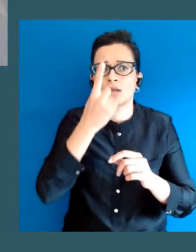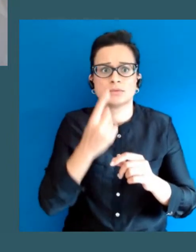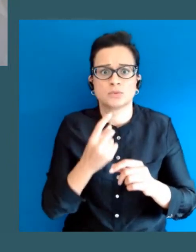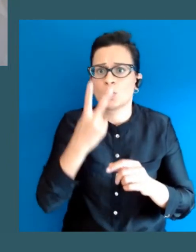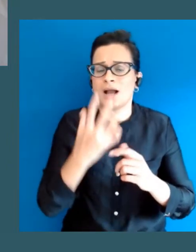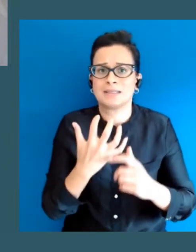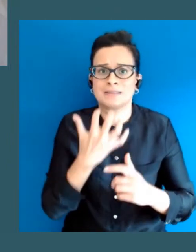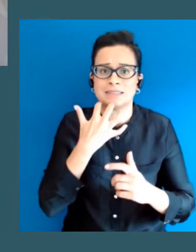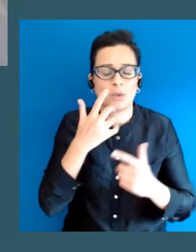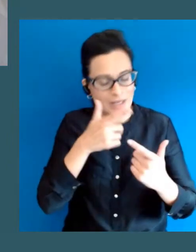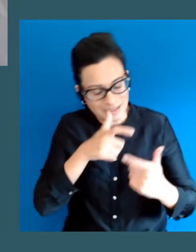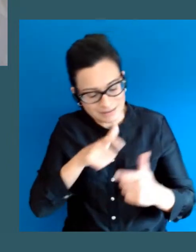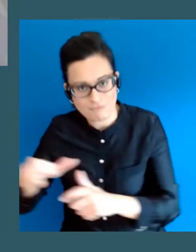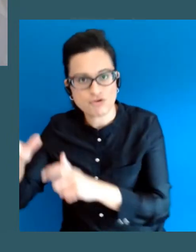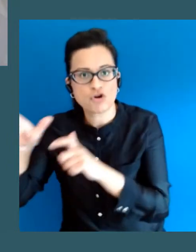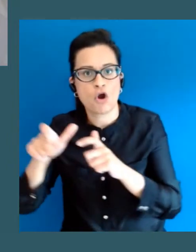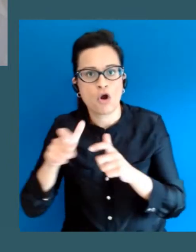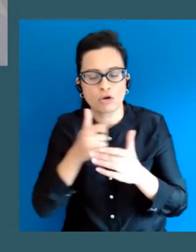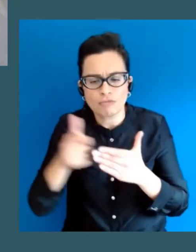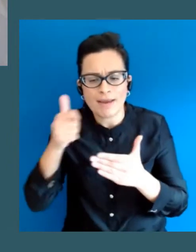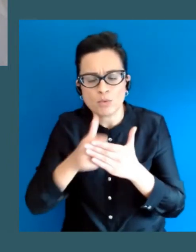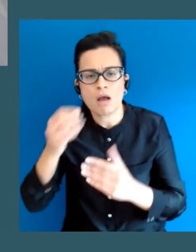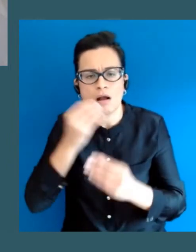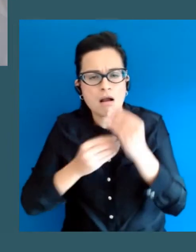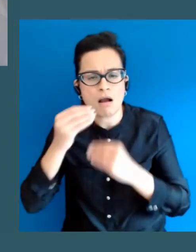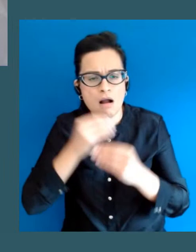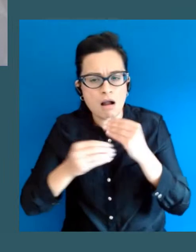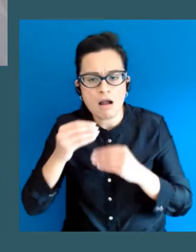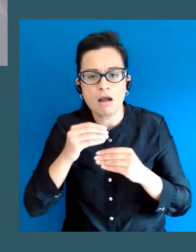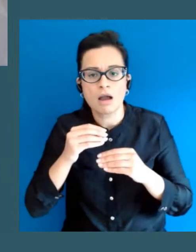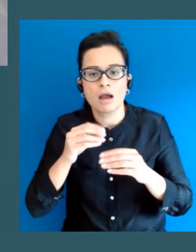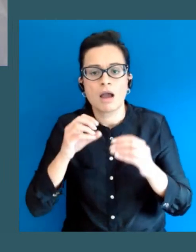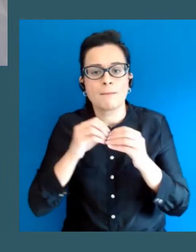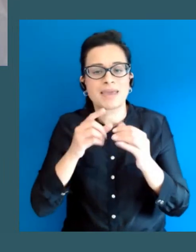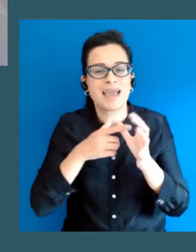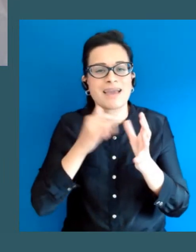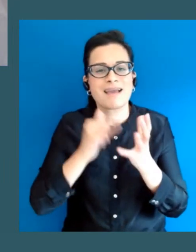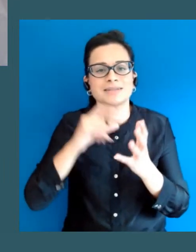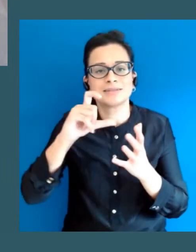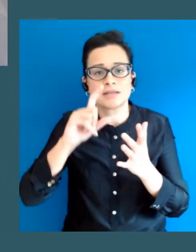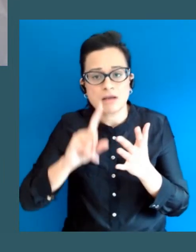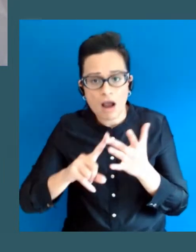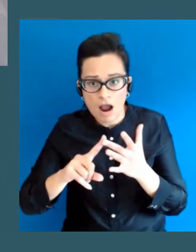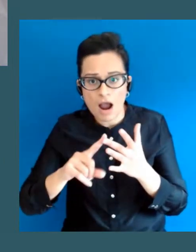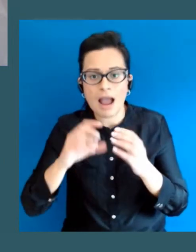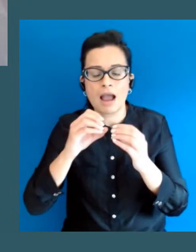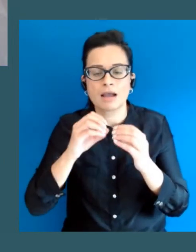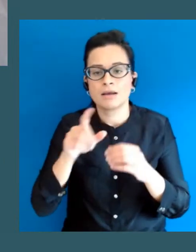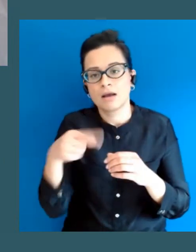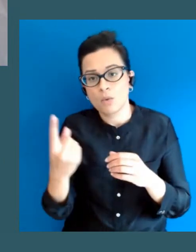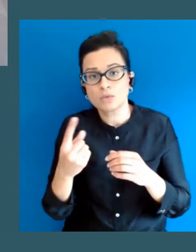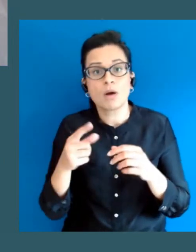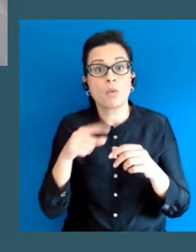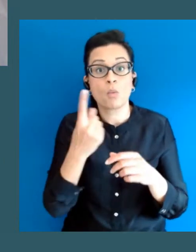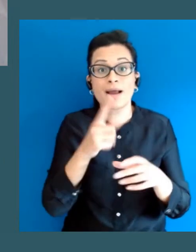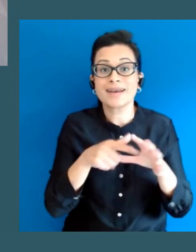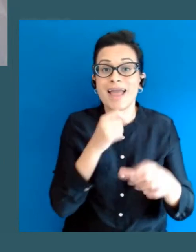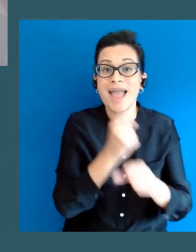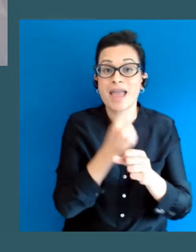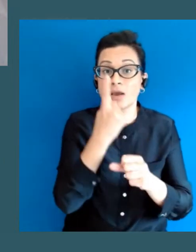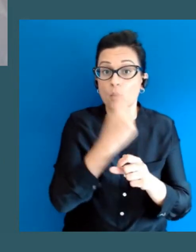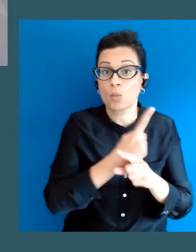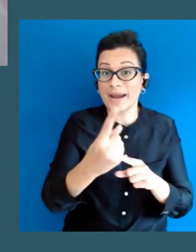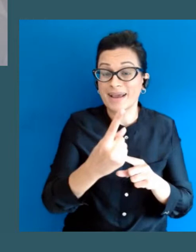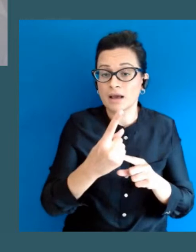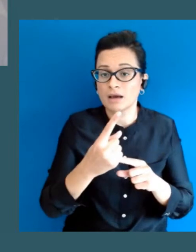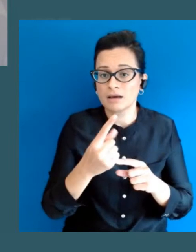it to be regularly in the diet. So the FSAG and the BSCCI, they advise initially like 1 egg a week, but actually in practicality, like